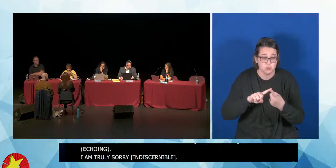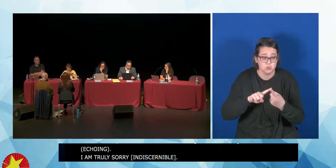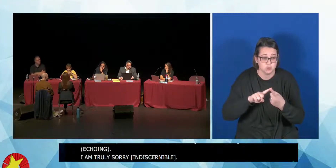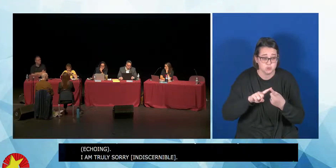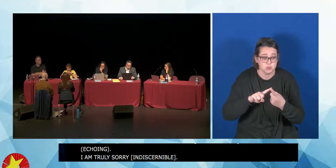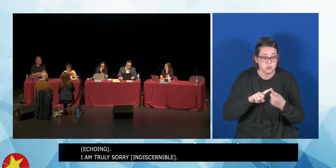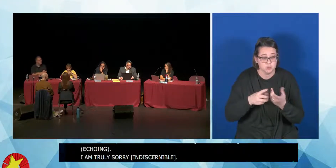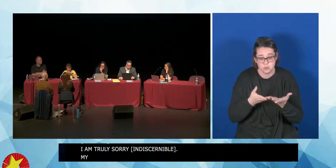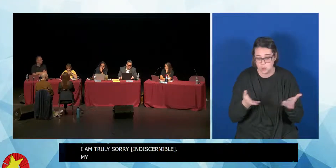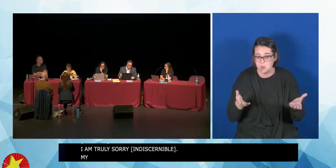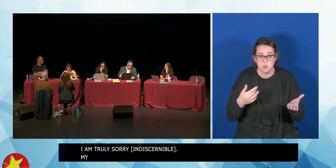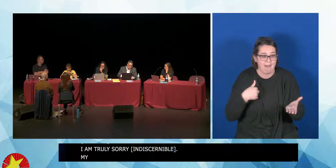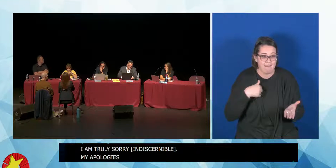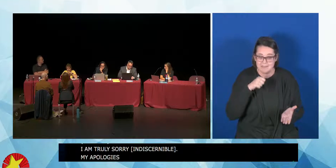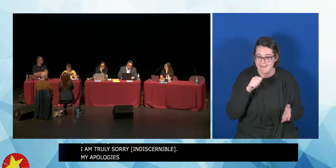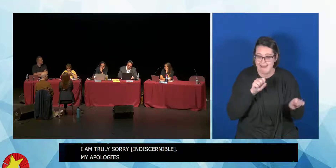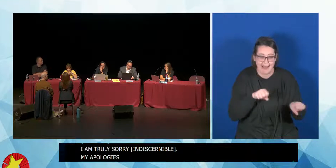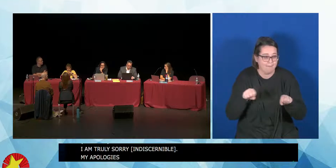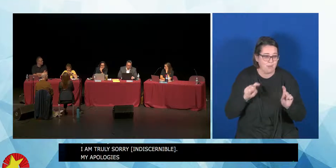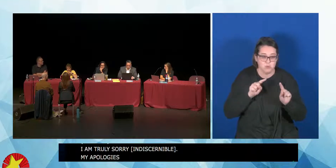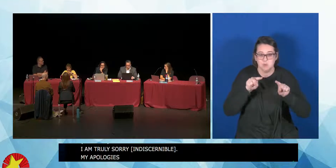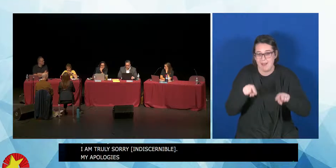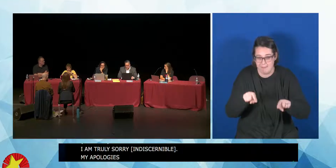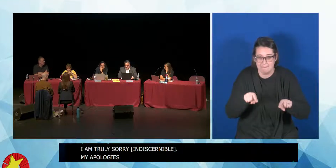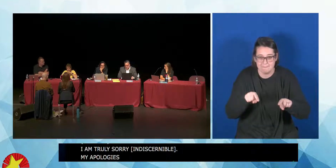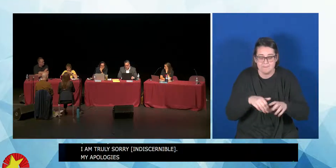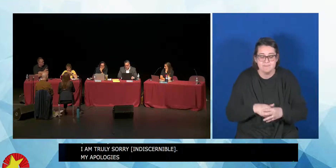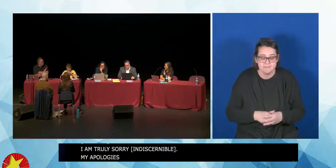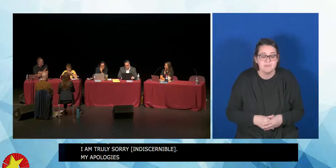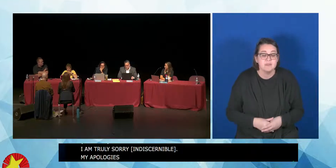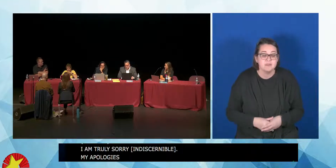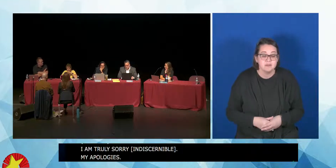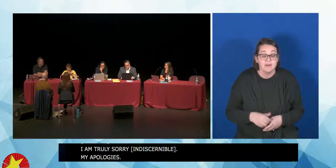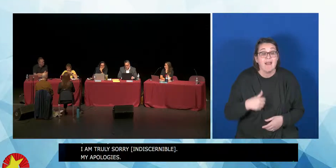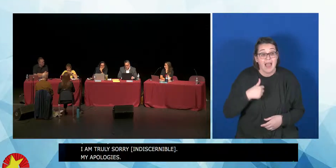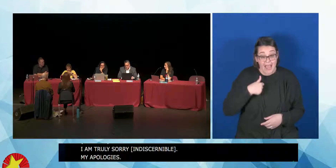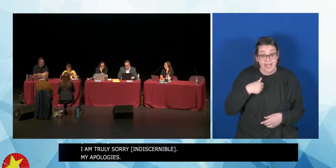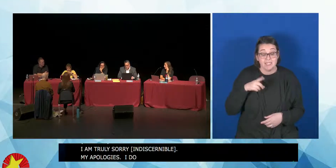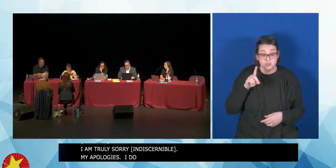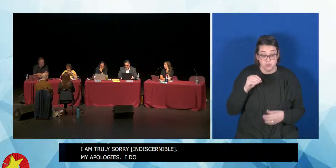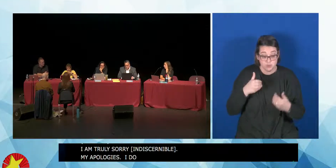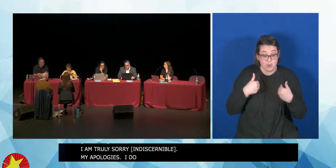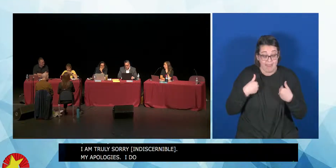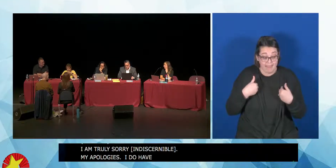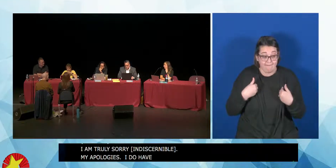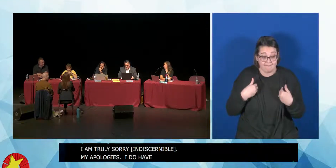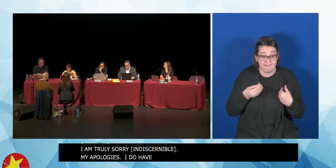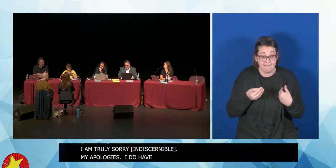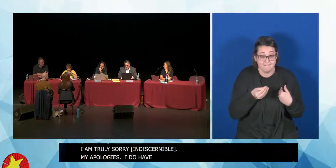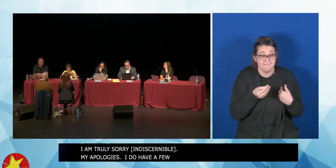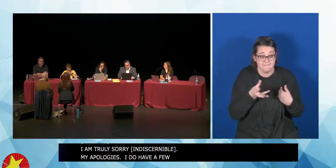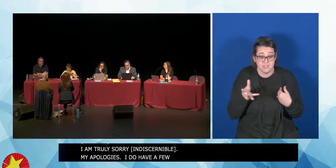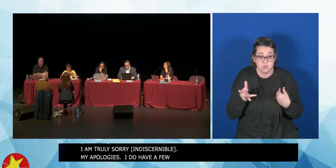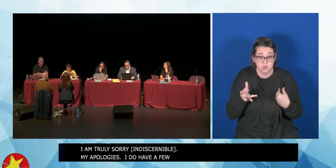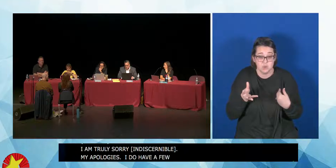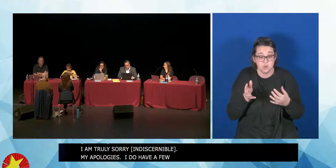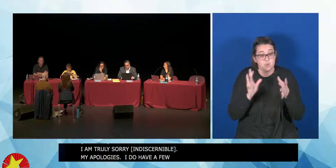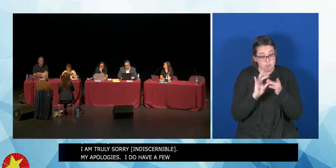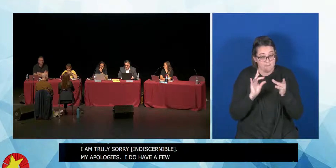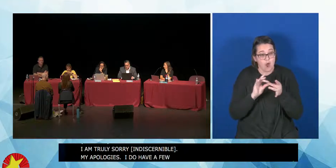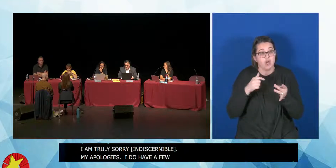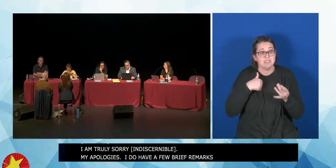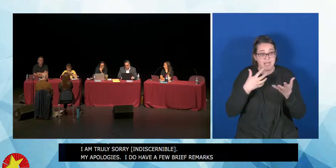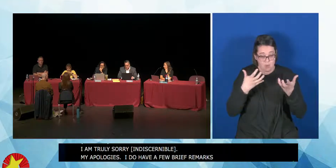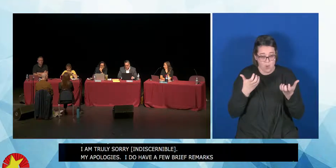with you. I do have a few brief remarks I want to share